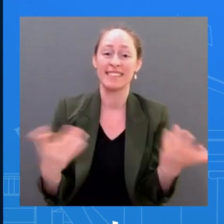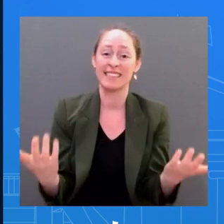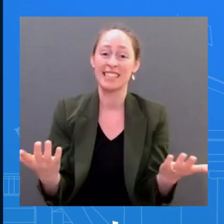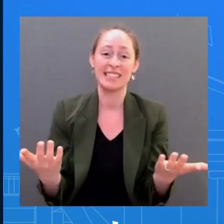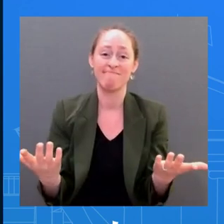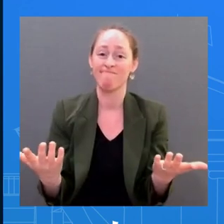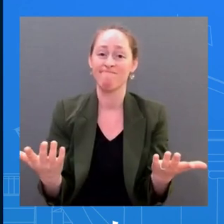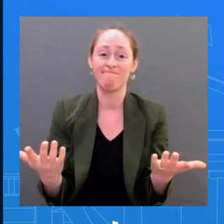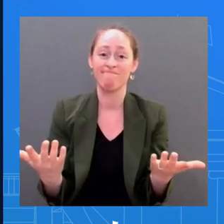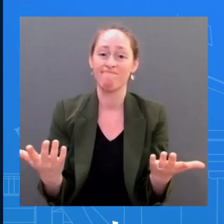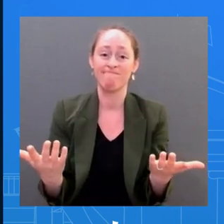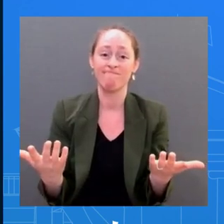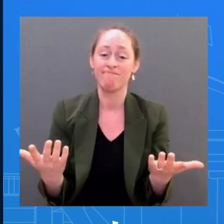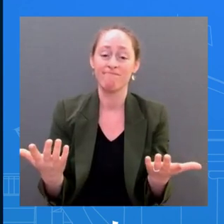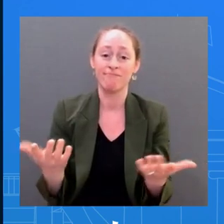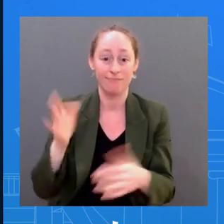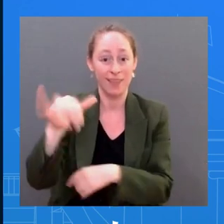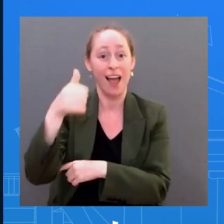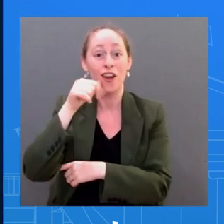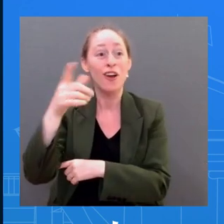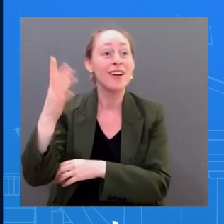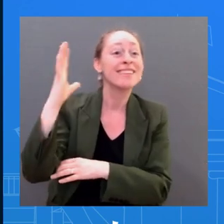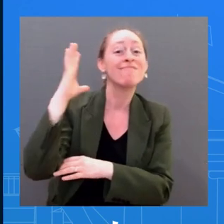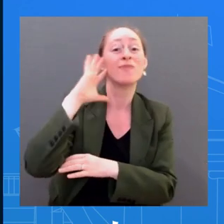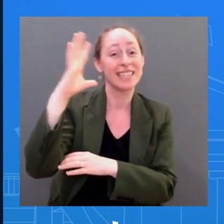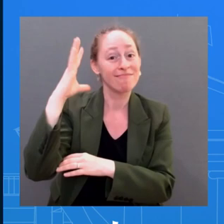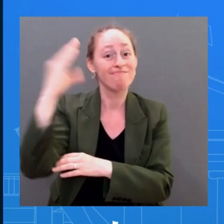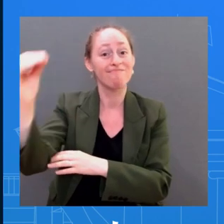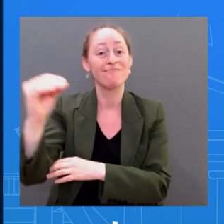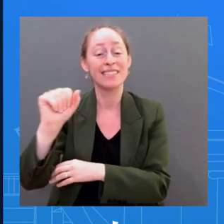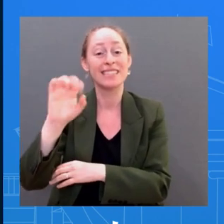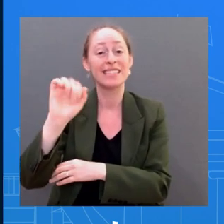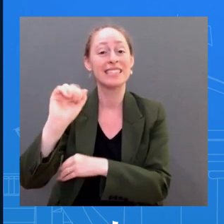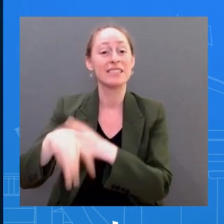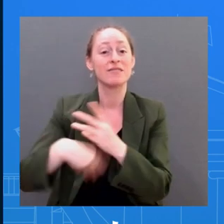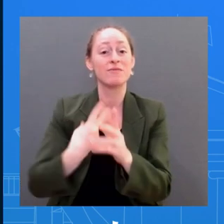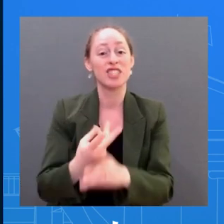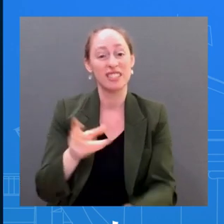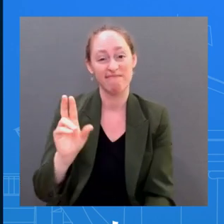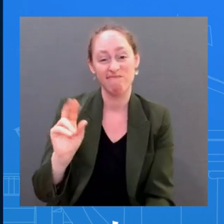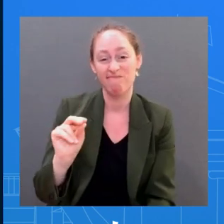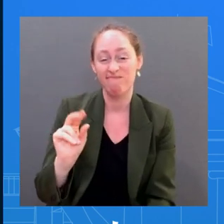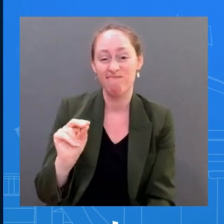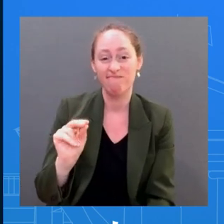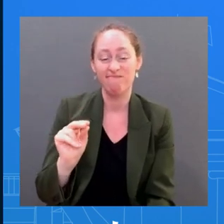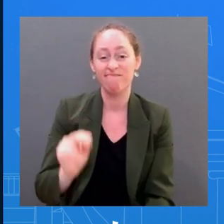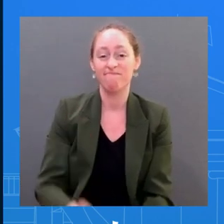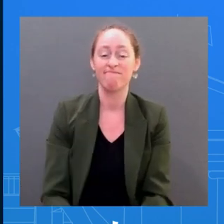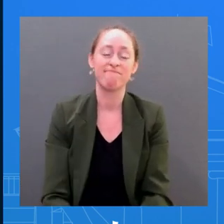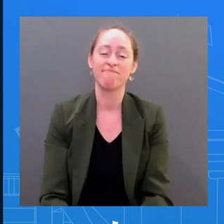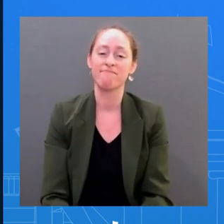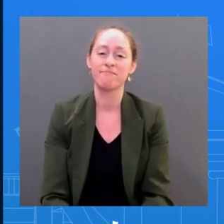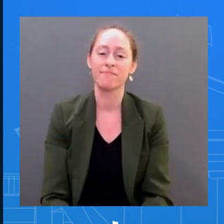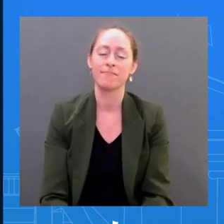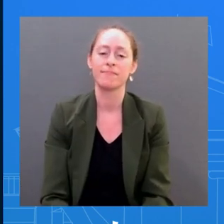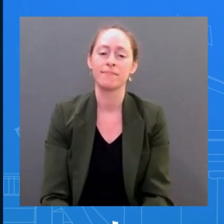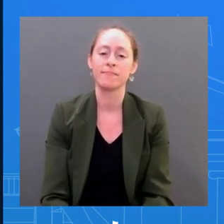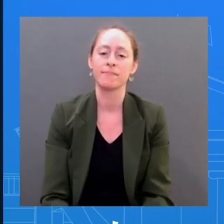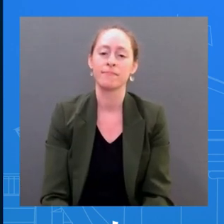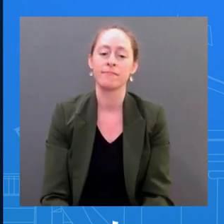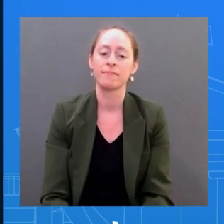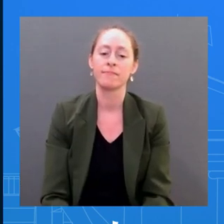We also met Anna and Danilo, the mom and the stepdad of 9-year-old